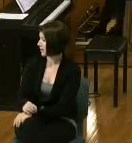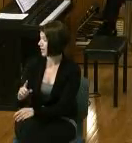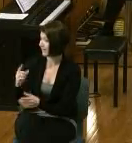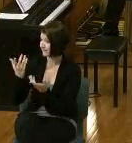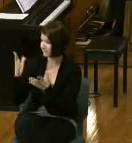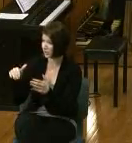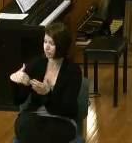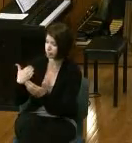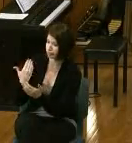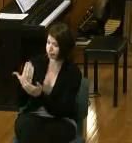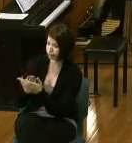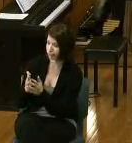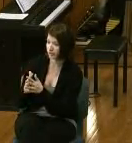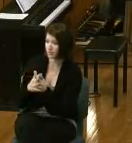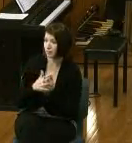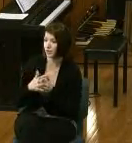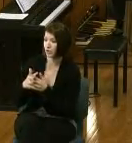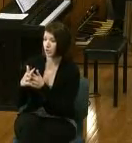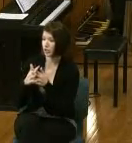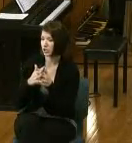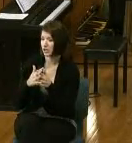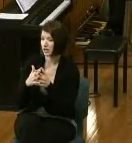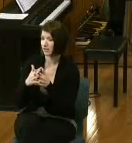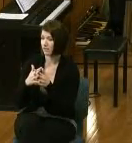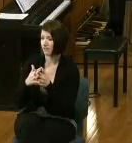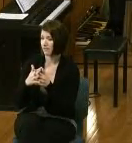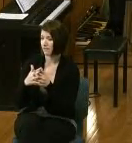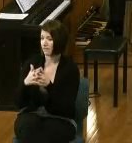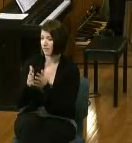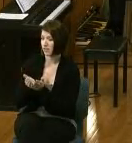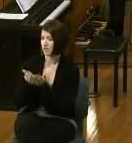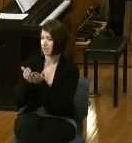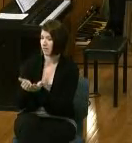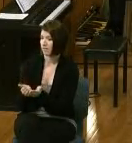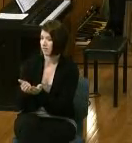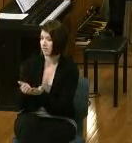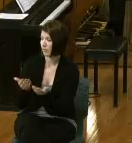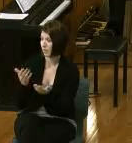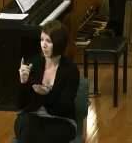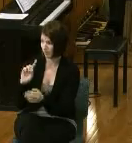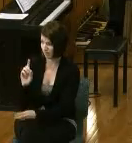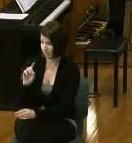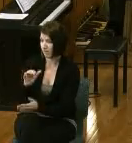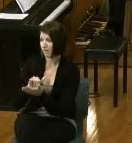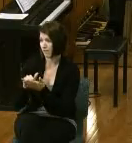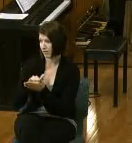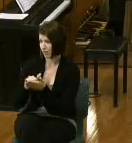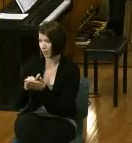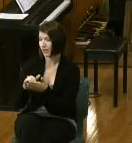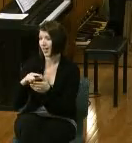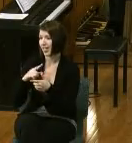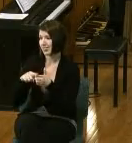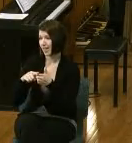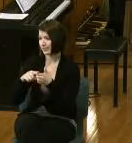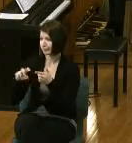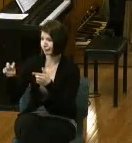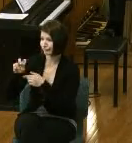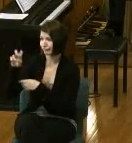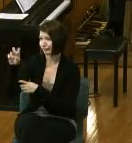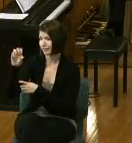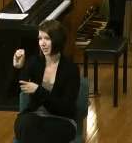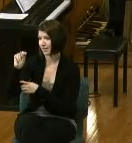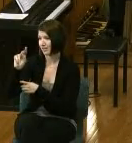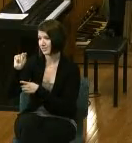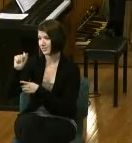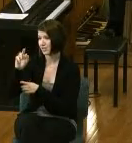they debarked in the port of New York. And from there, they actually went to Ontario, Canada, where the